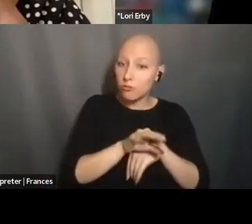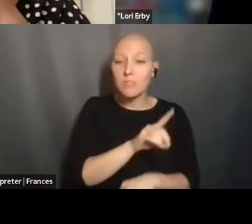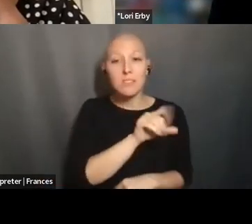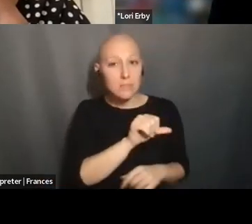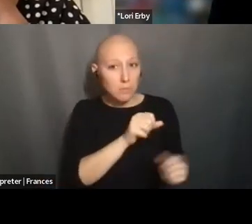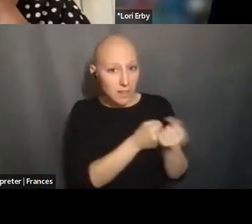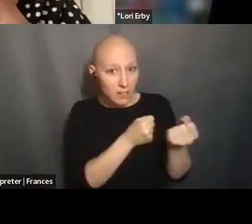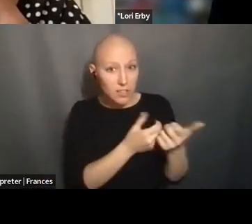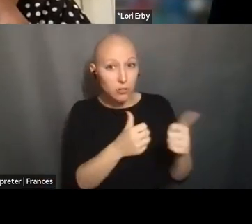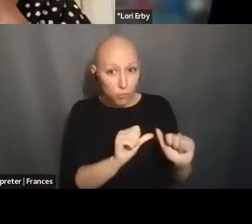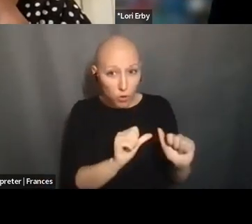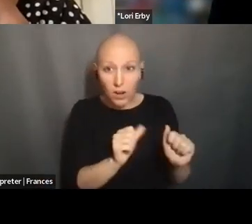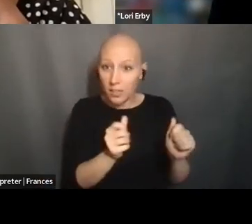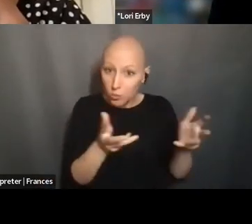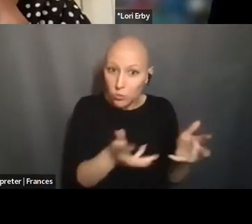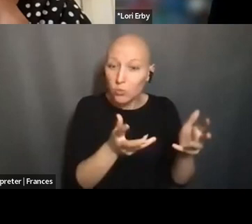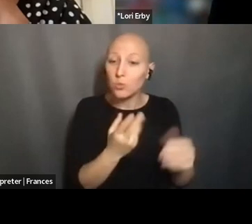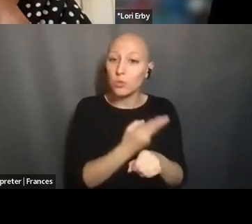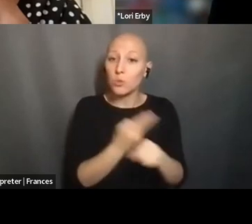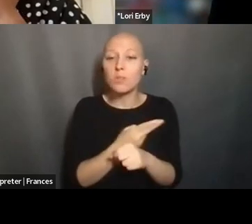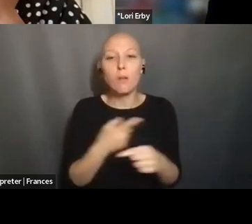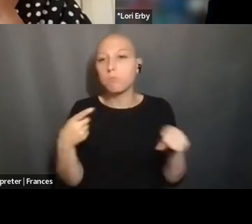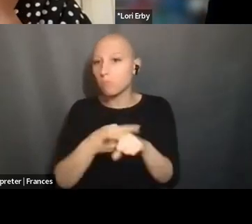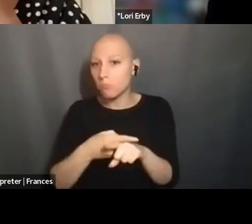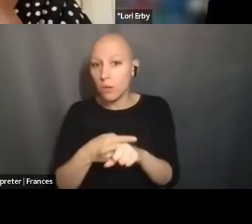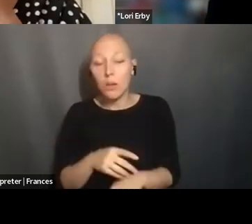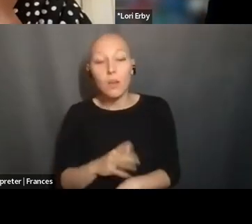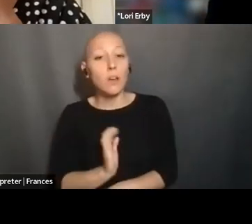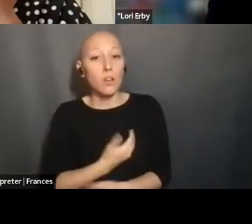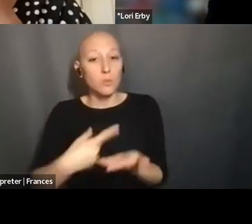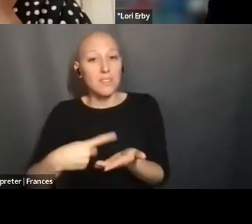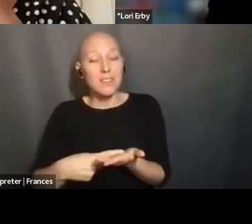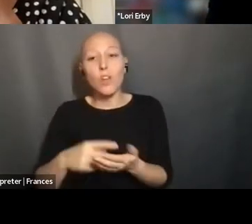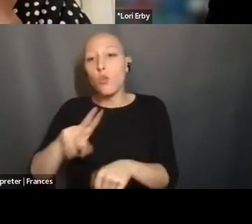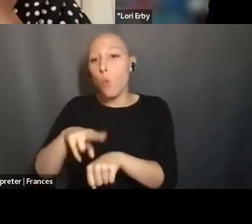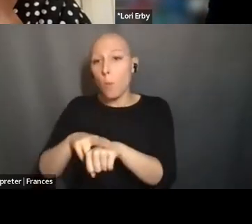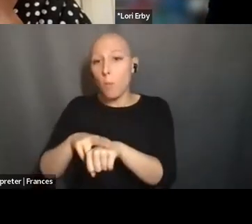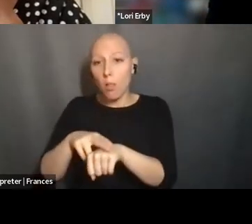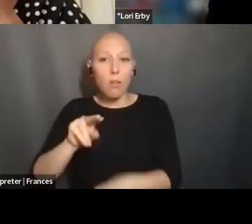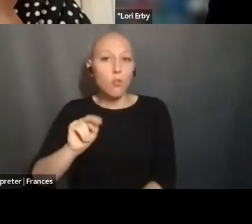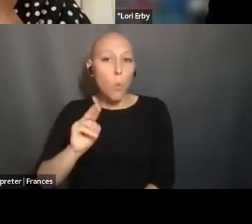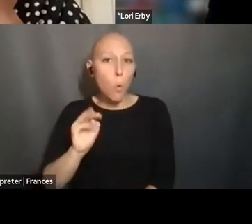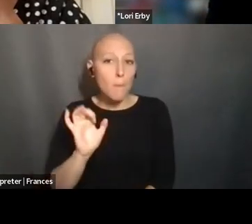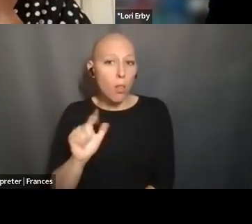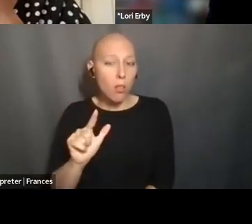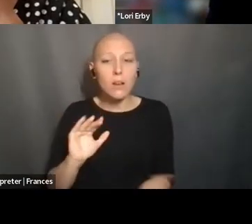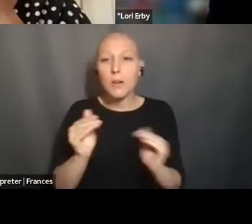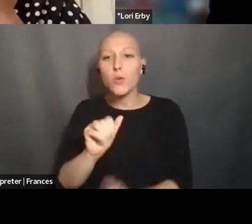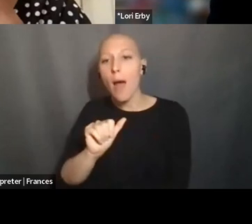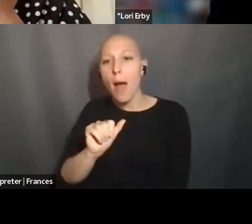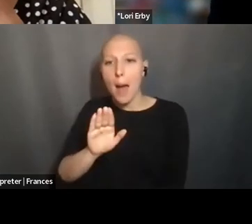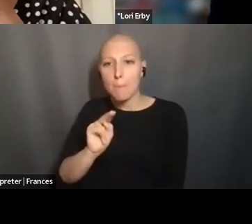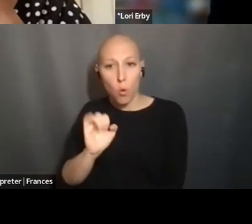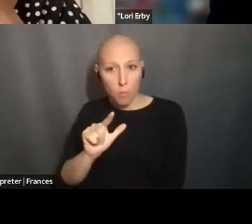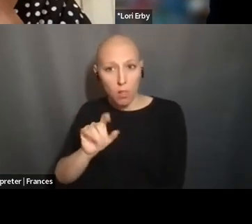introduce. Do we talk about normal fetuses versus abnormal? We now know that the term normal should not be used. It conveys